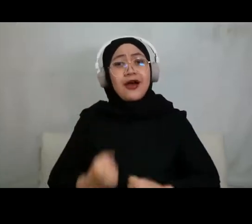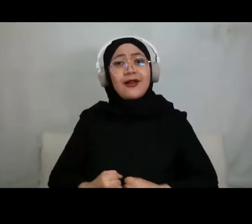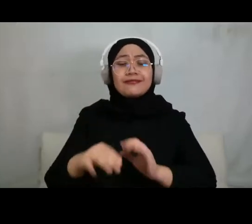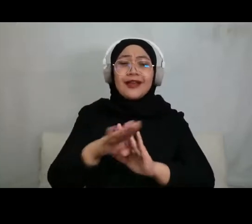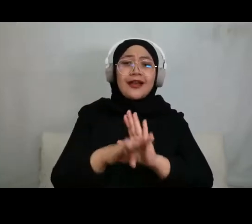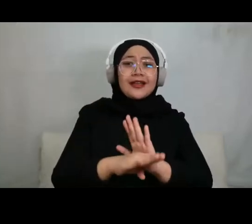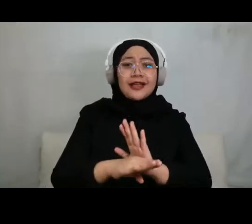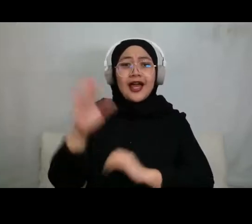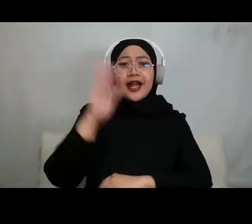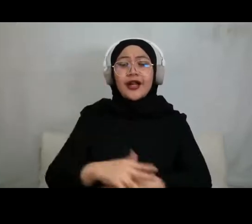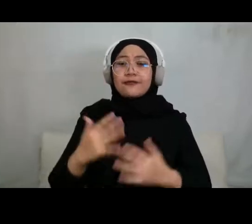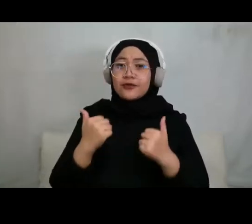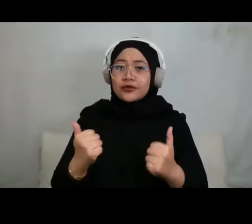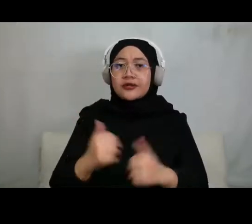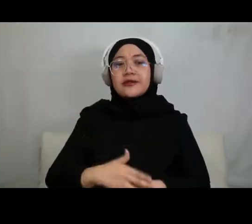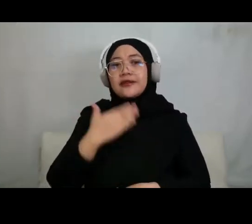warahmatullahi wabarakatuh.